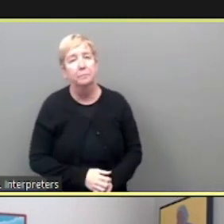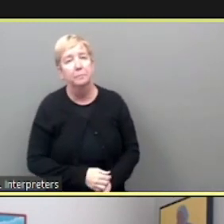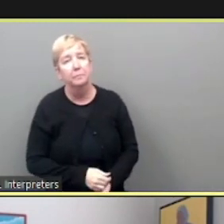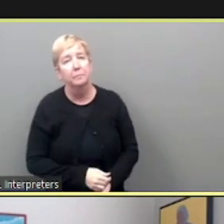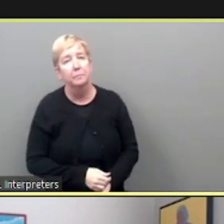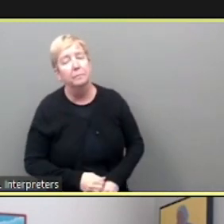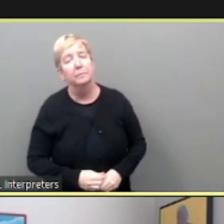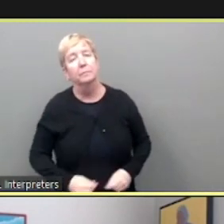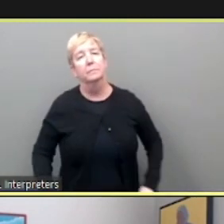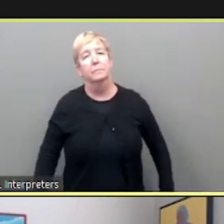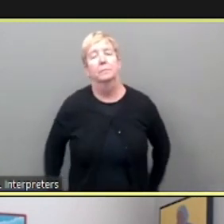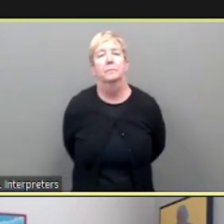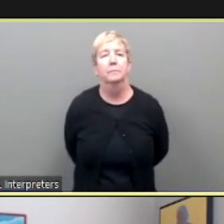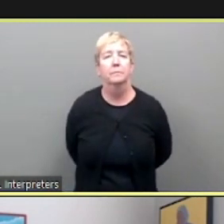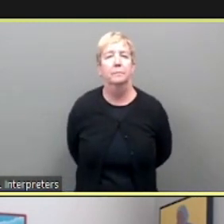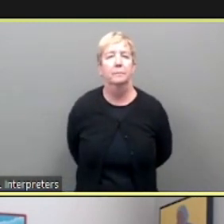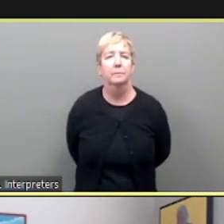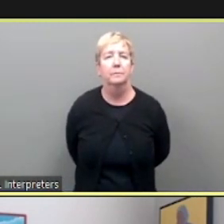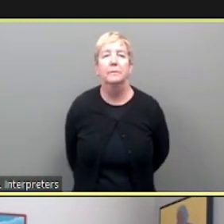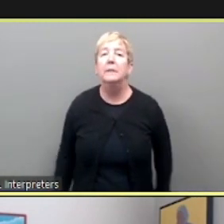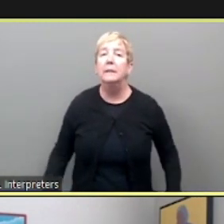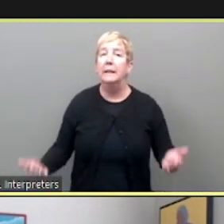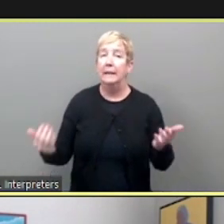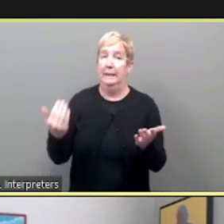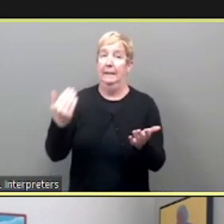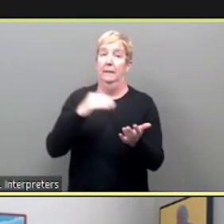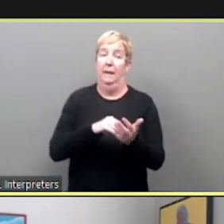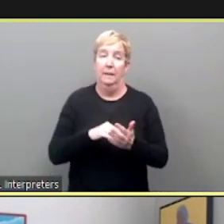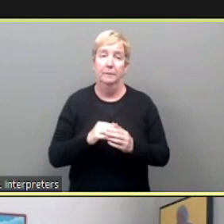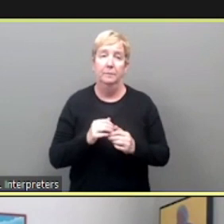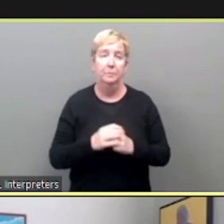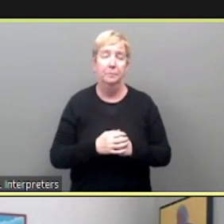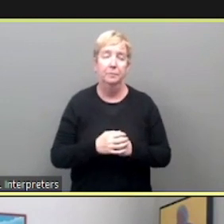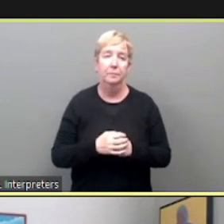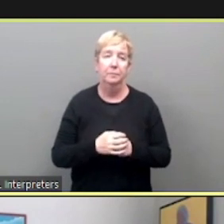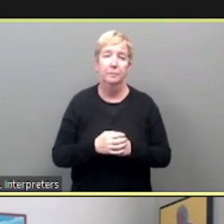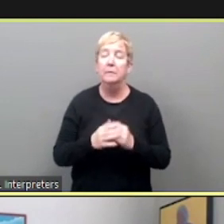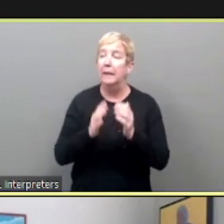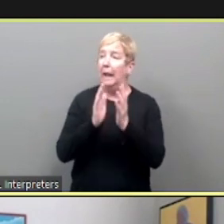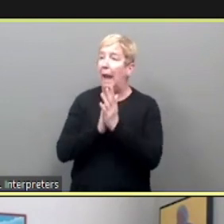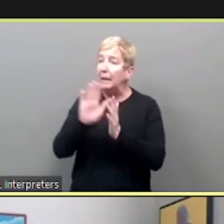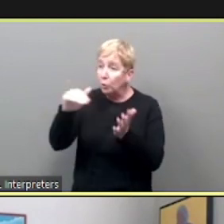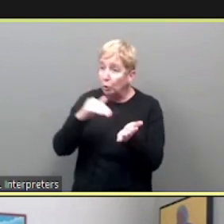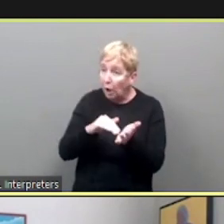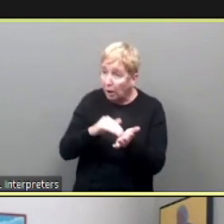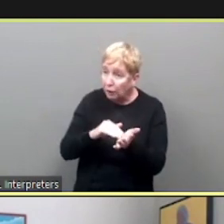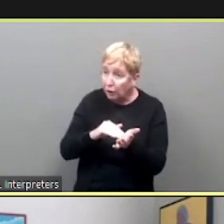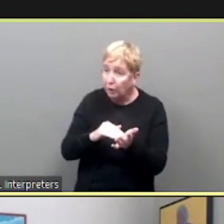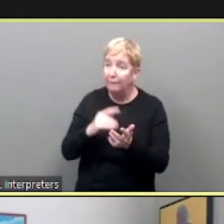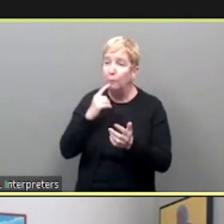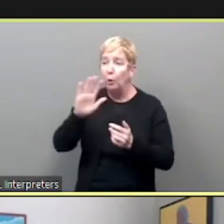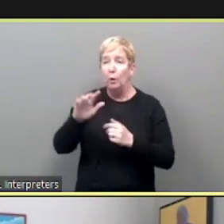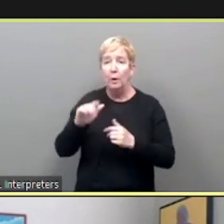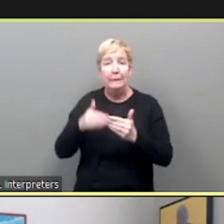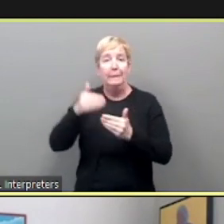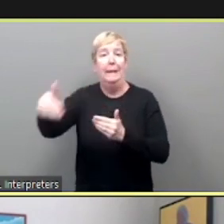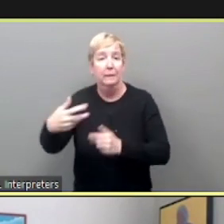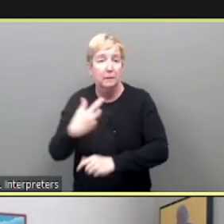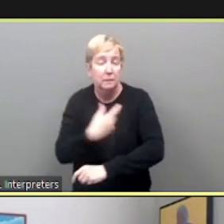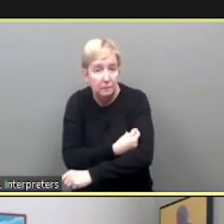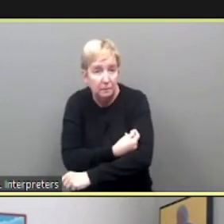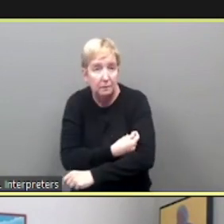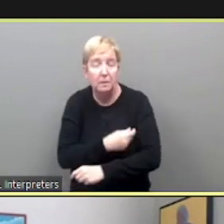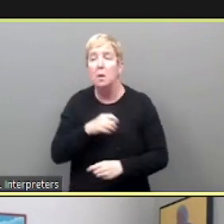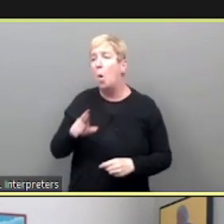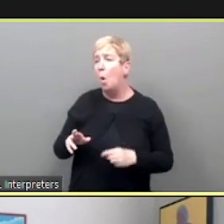And then once again, just a reminder to, you can ask your provider for your next dose. Or ask them